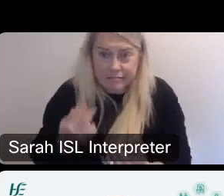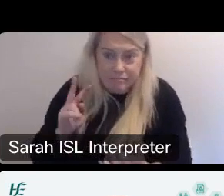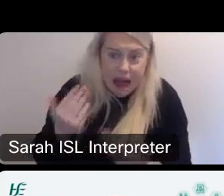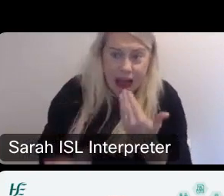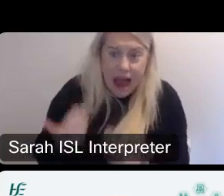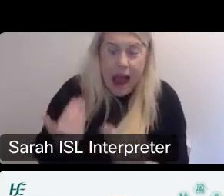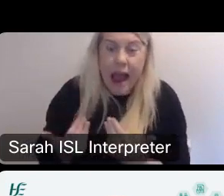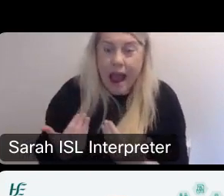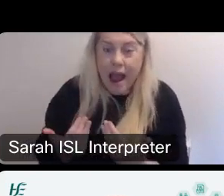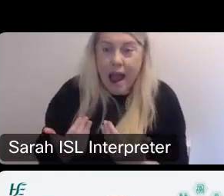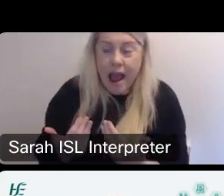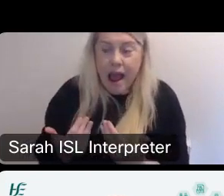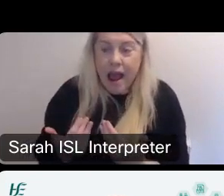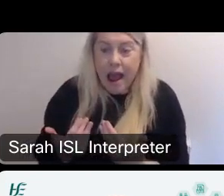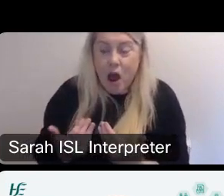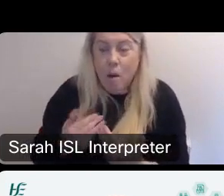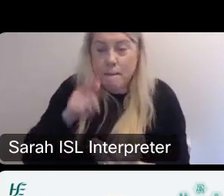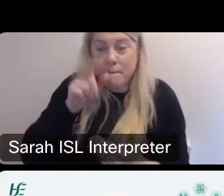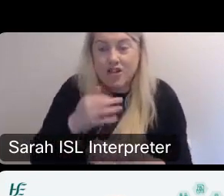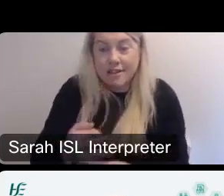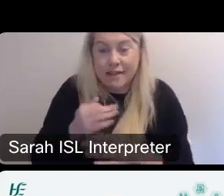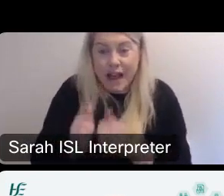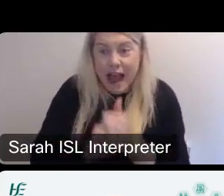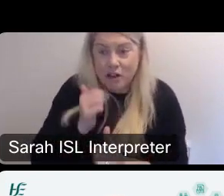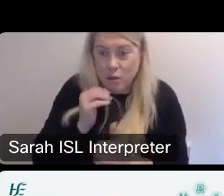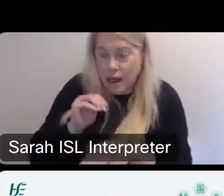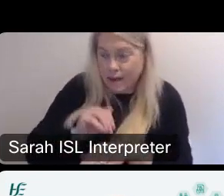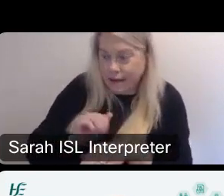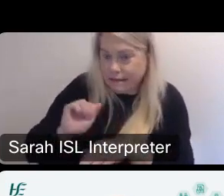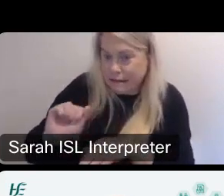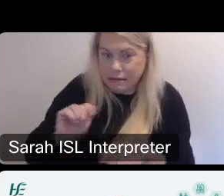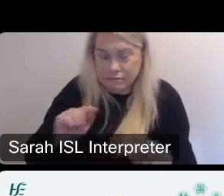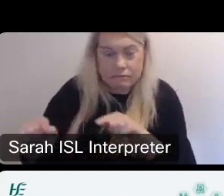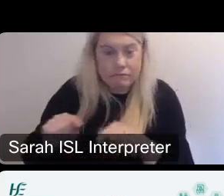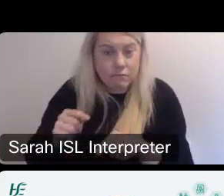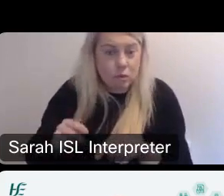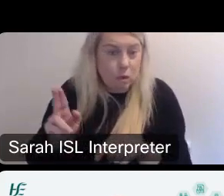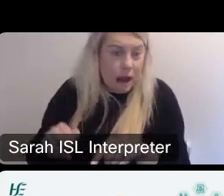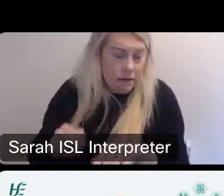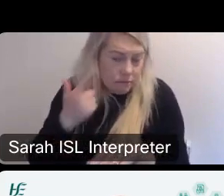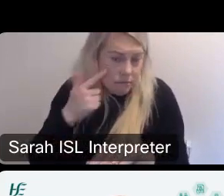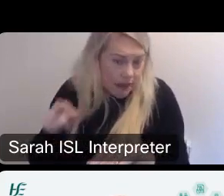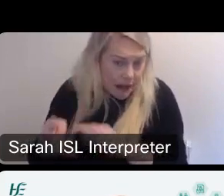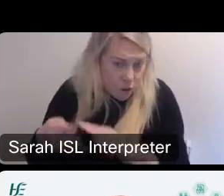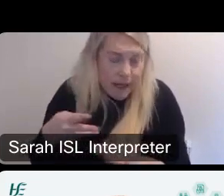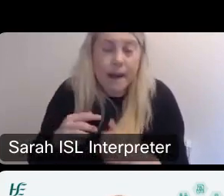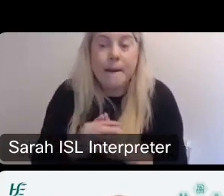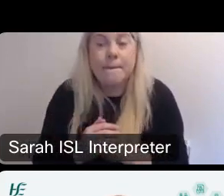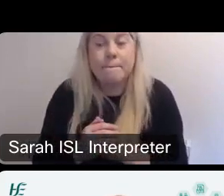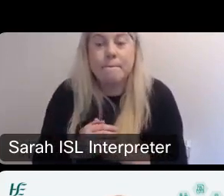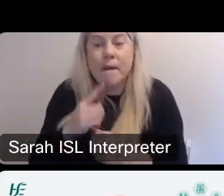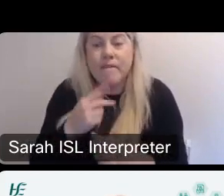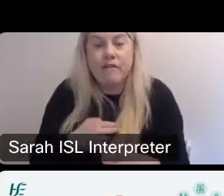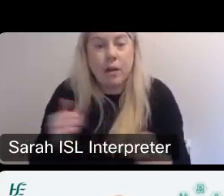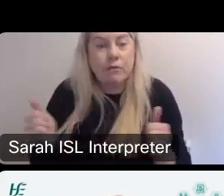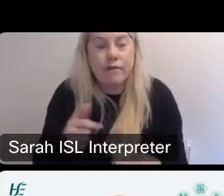Patient Safety Act will affect their services to engage with that talk time and that week. Equally, I'm just going to very briefly talk to